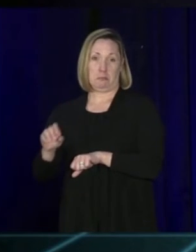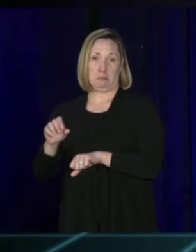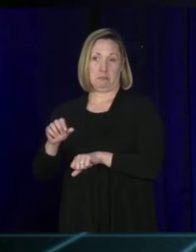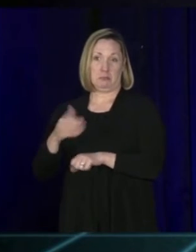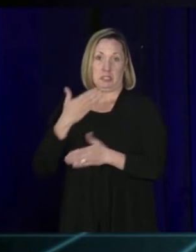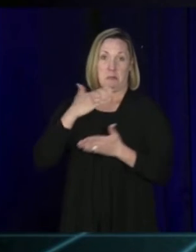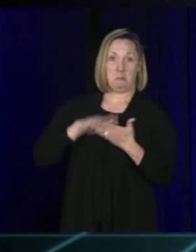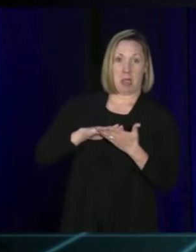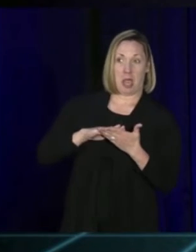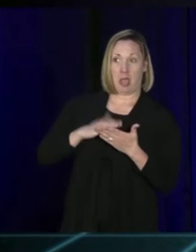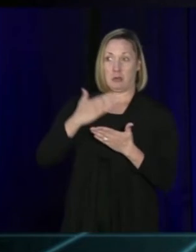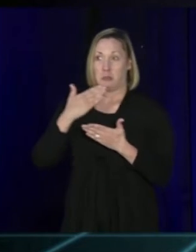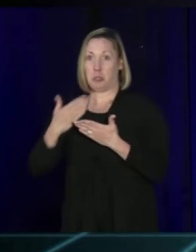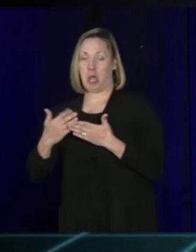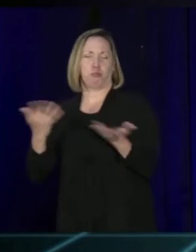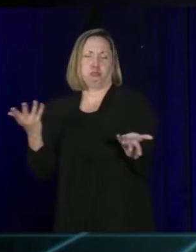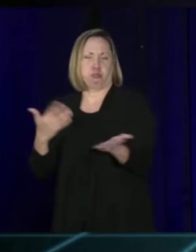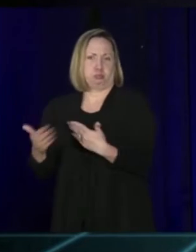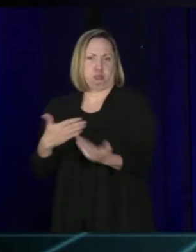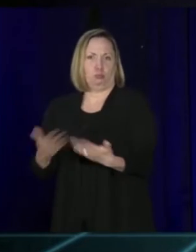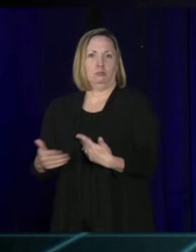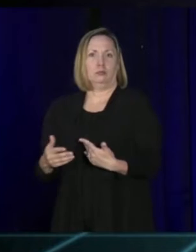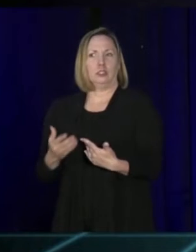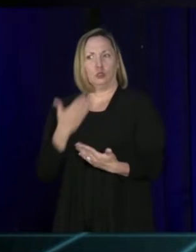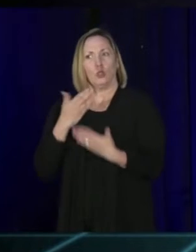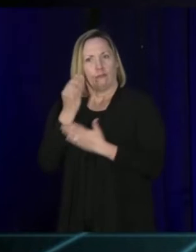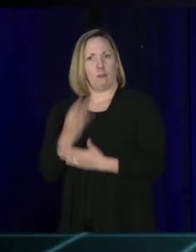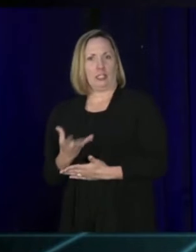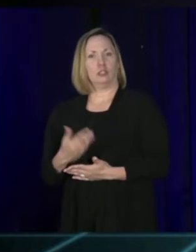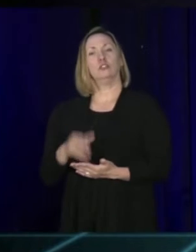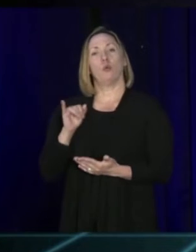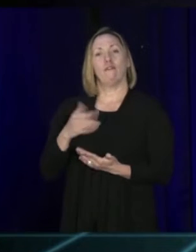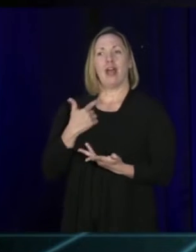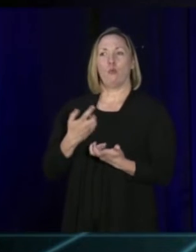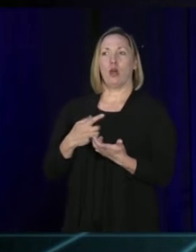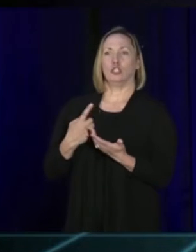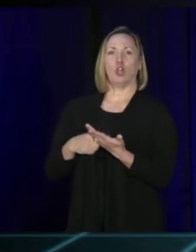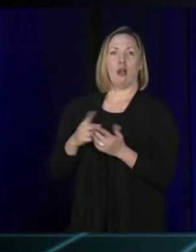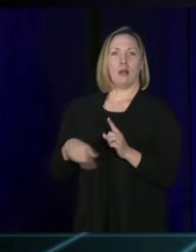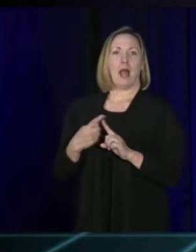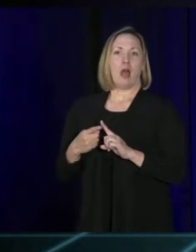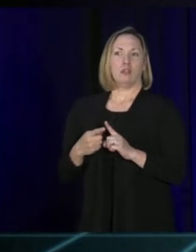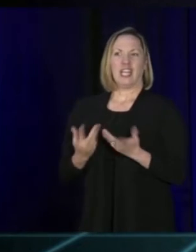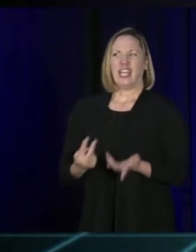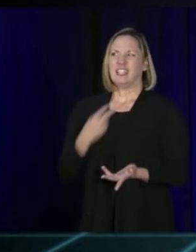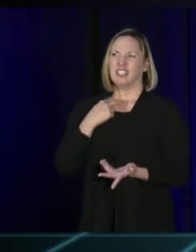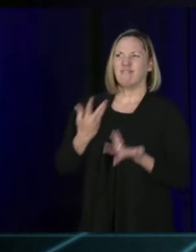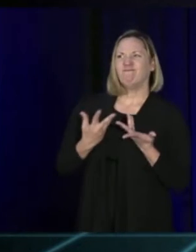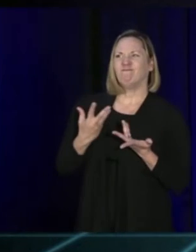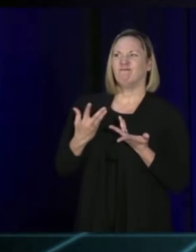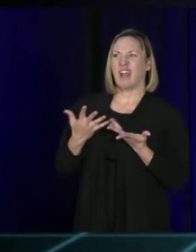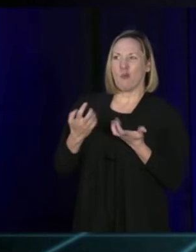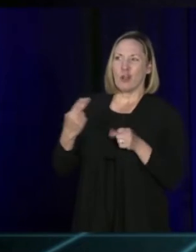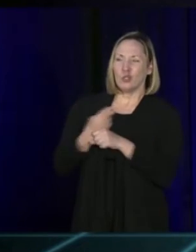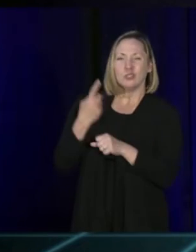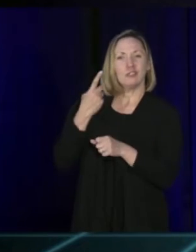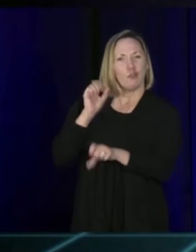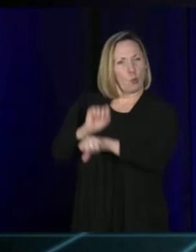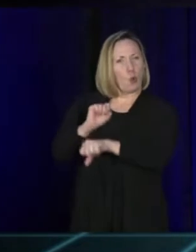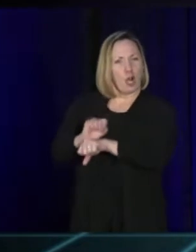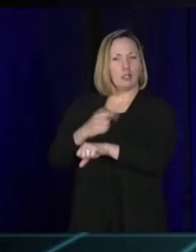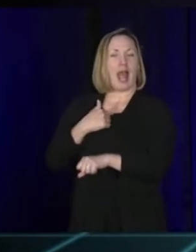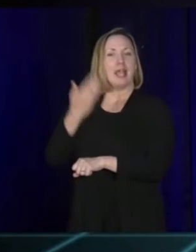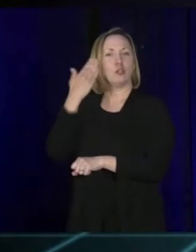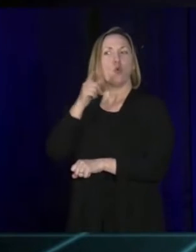It doesn't matter what it is, but it's just informational so that if I want to talk to Rowie about, hey, I'm stuck and I want to use this for work, I know exactly who to talk